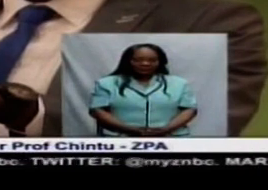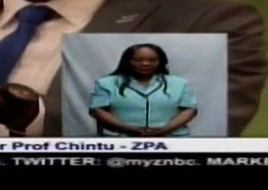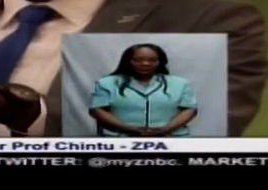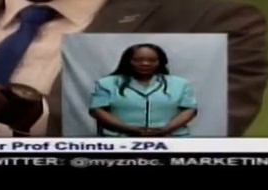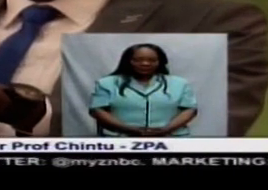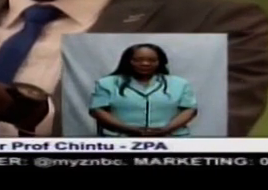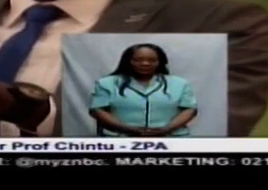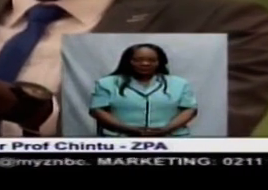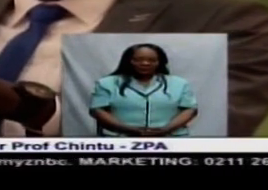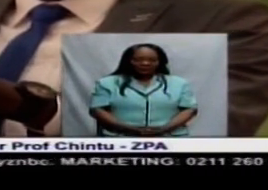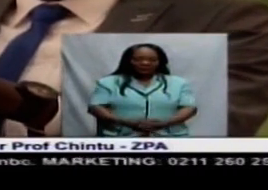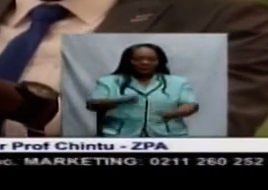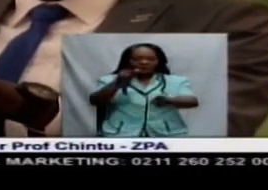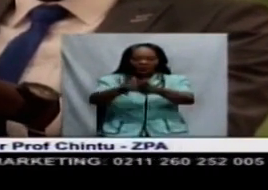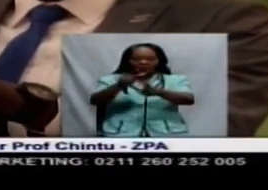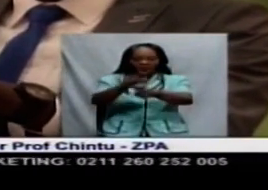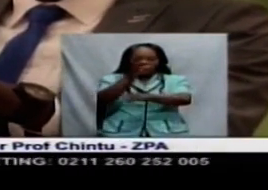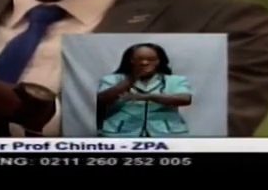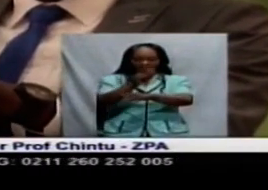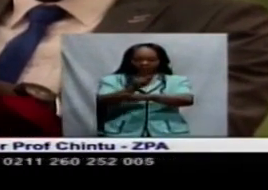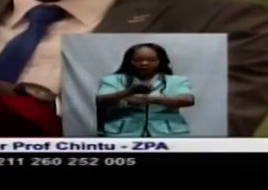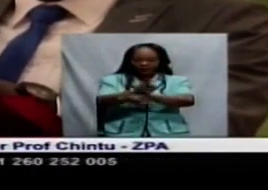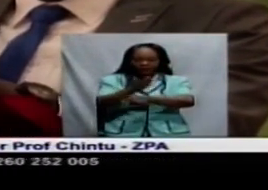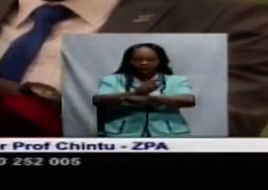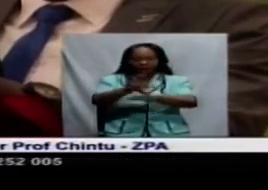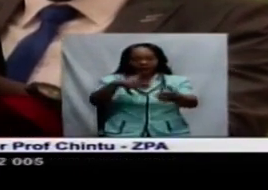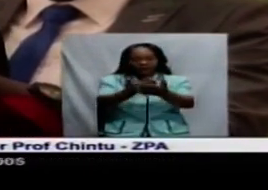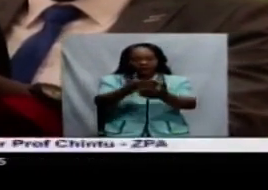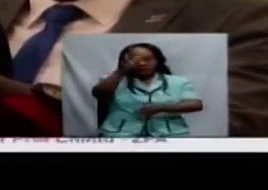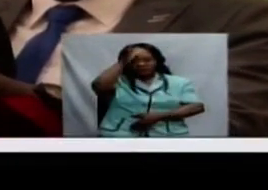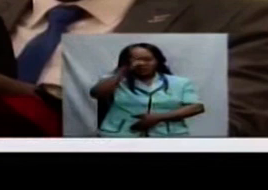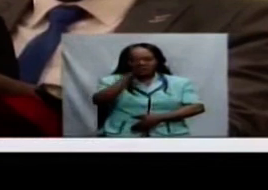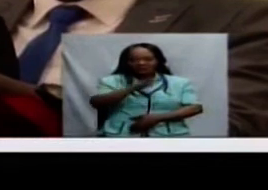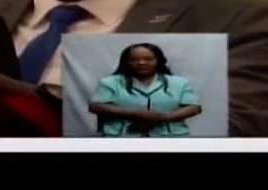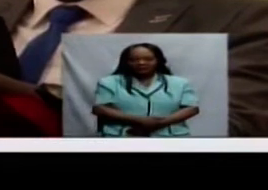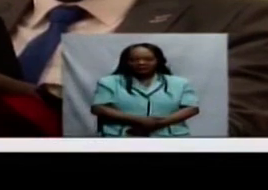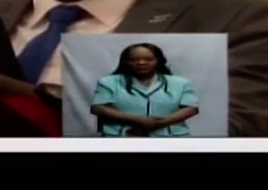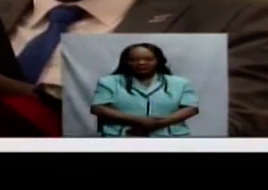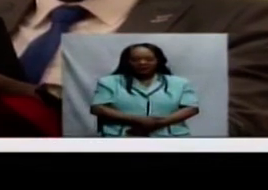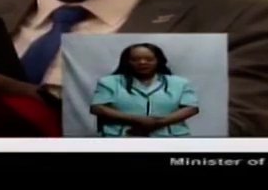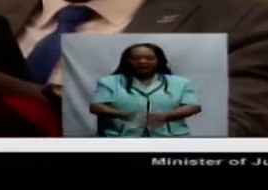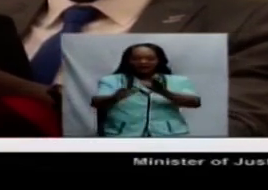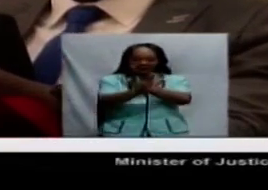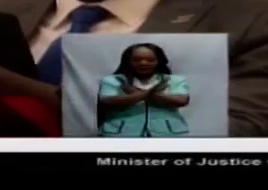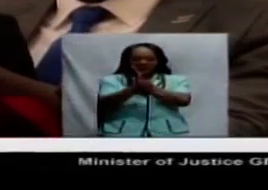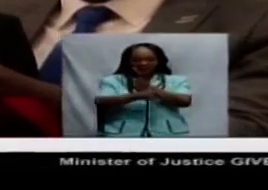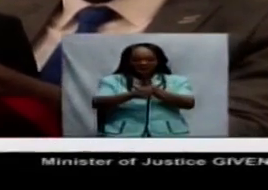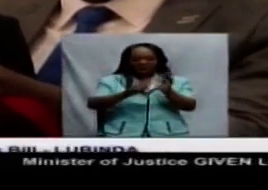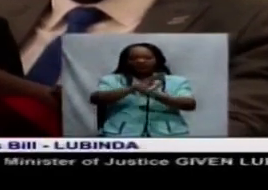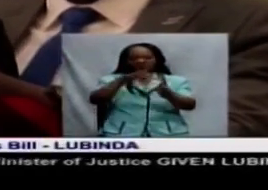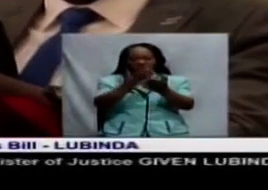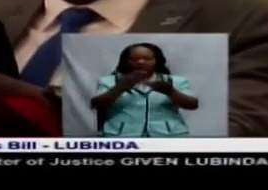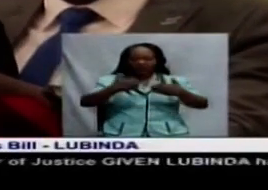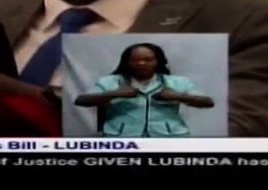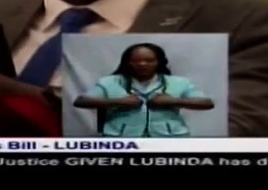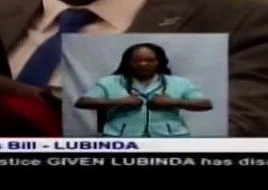A word of caution to all of us parents. This country is all we have and the only inheritance